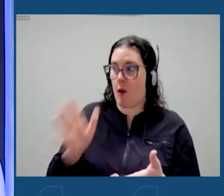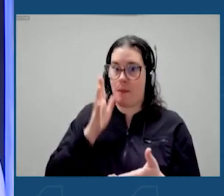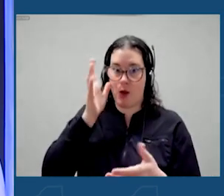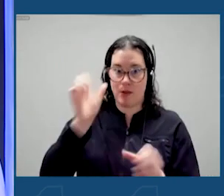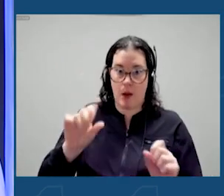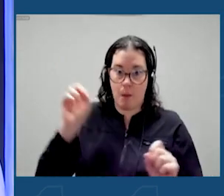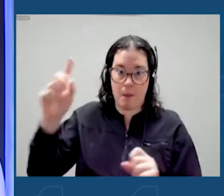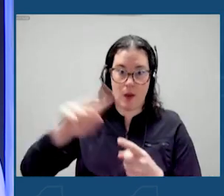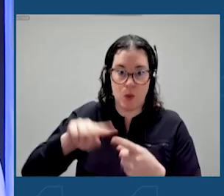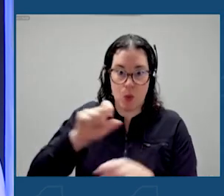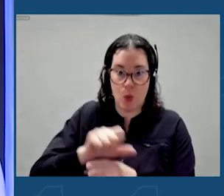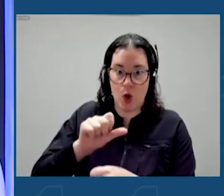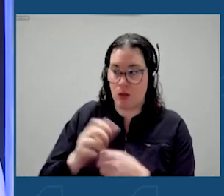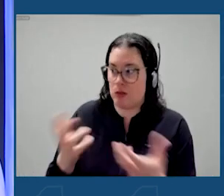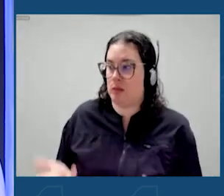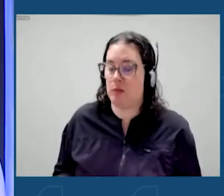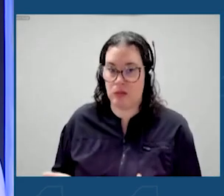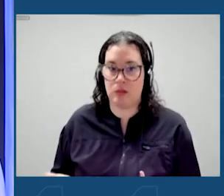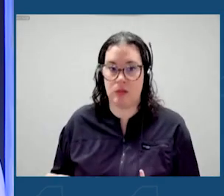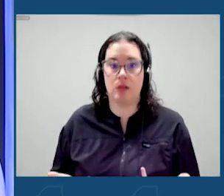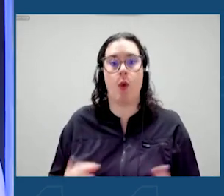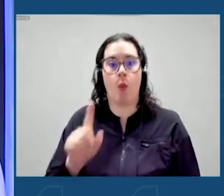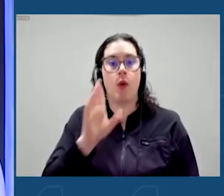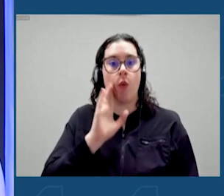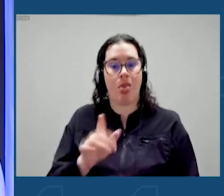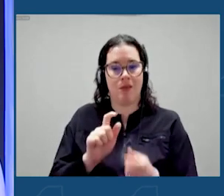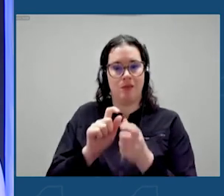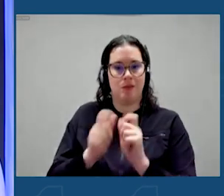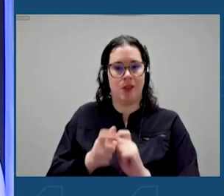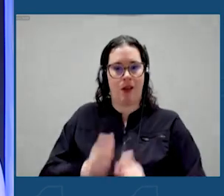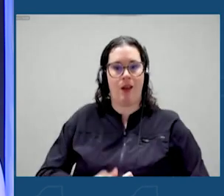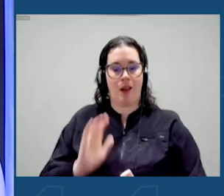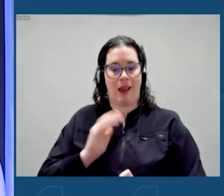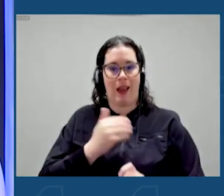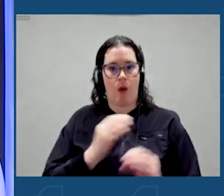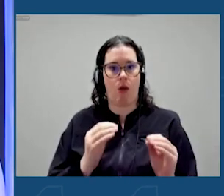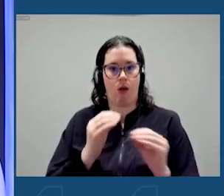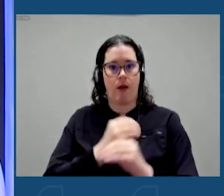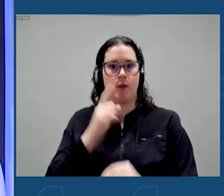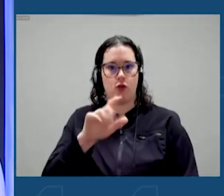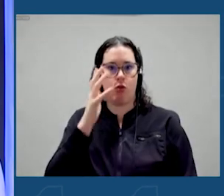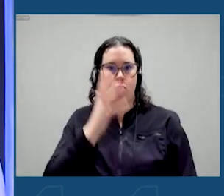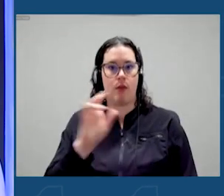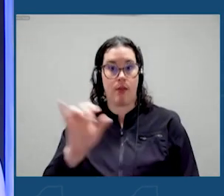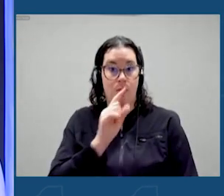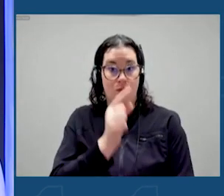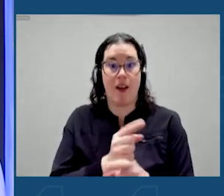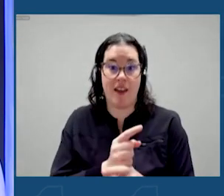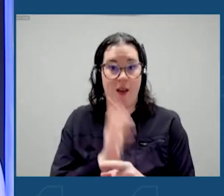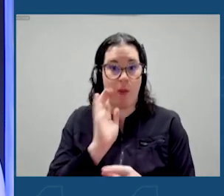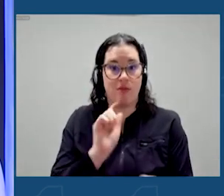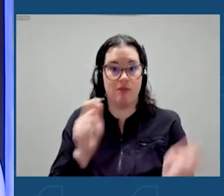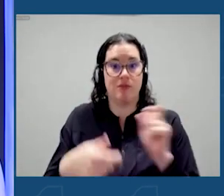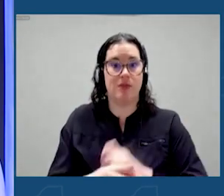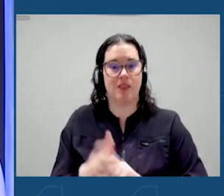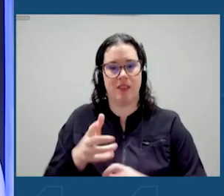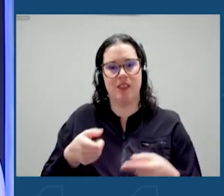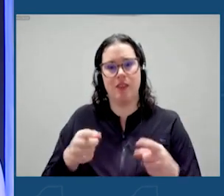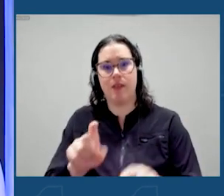to work. We're going to continue to redefine what our office spaces should look like we did during 9/11